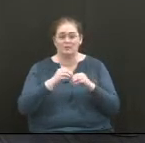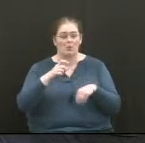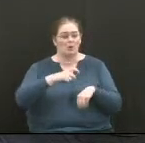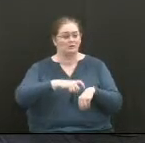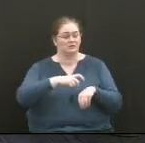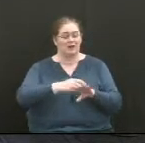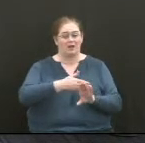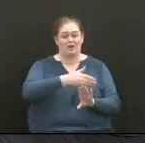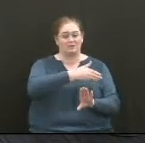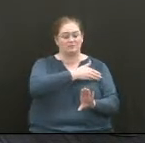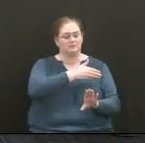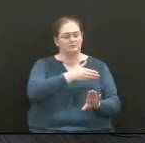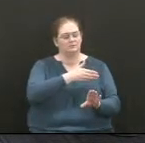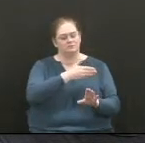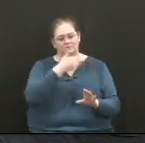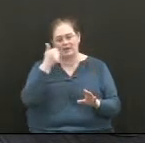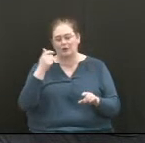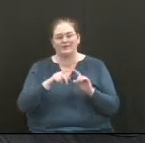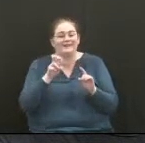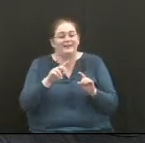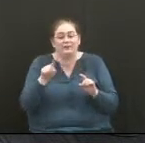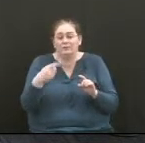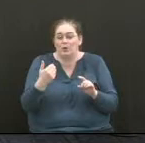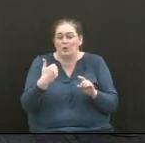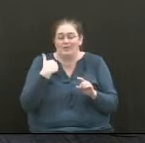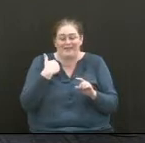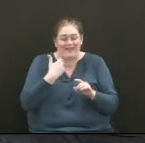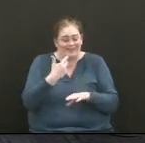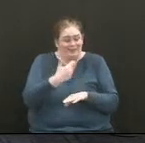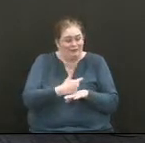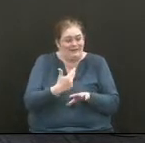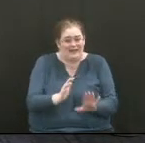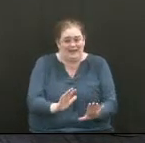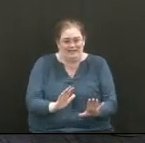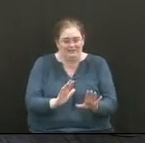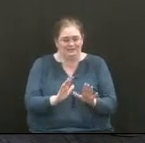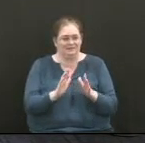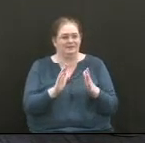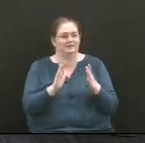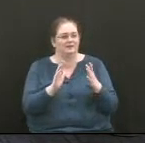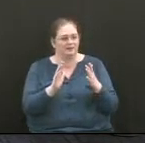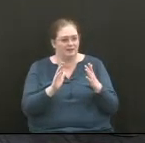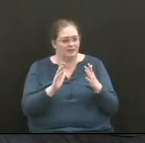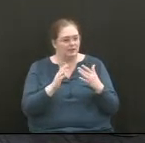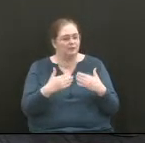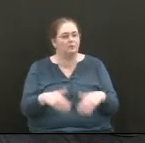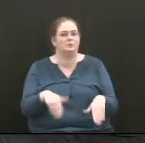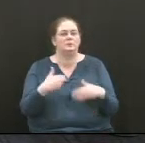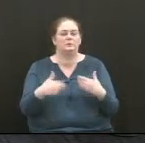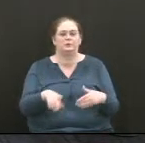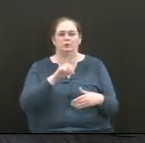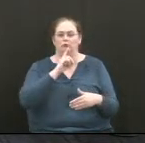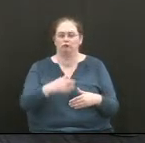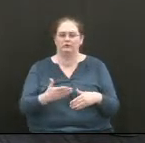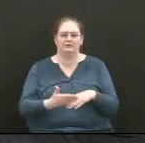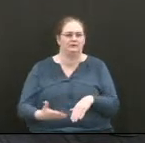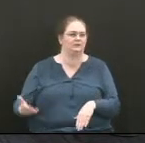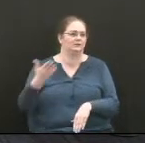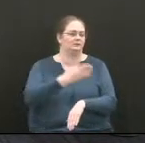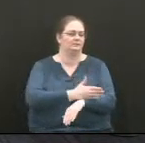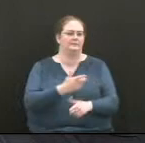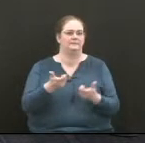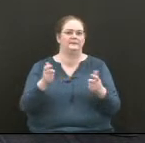better it would be for us. But even if we only had those 3 extra days, it would really make a big